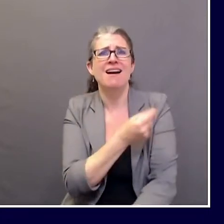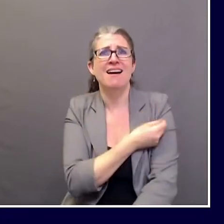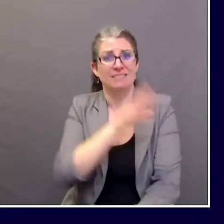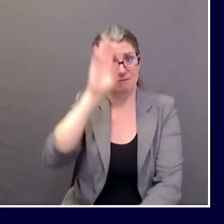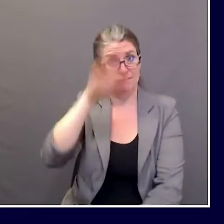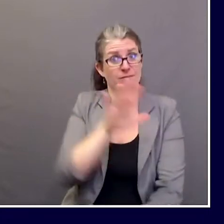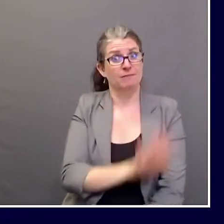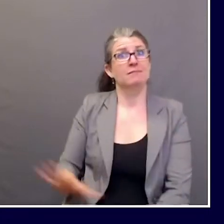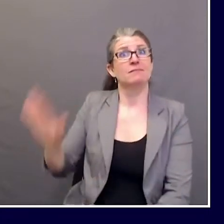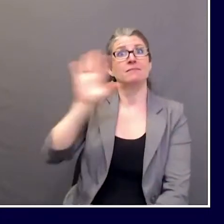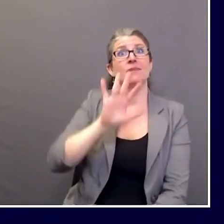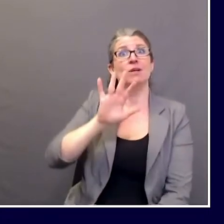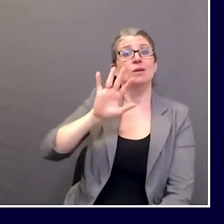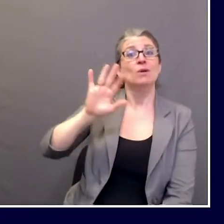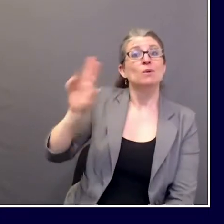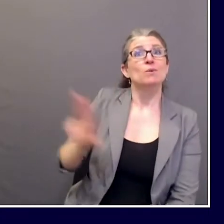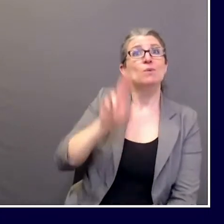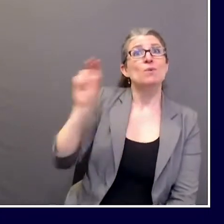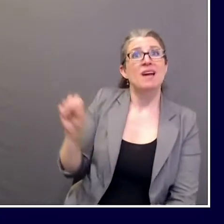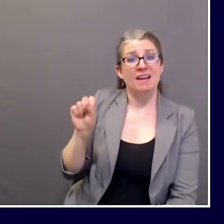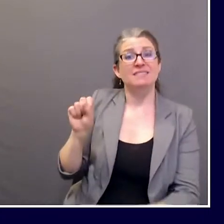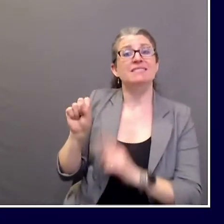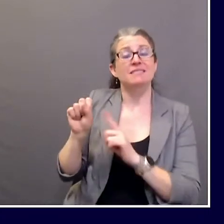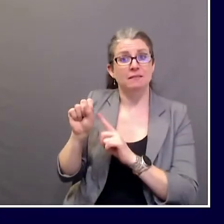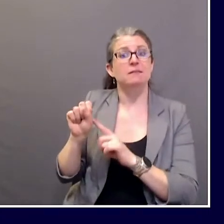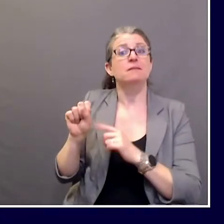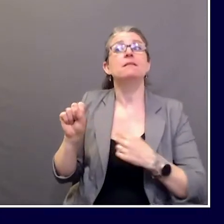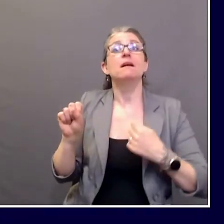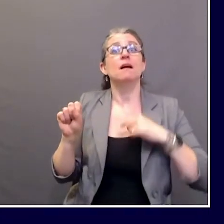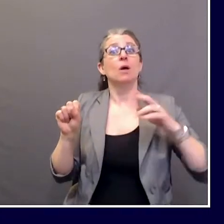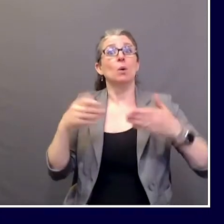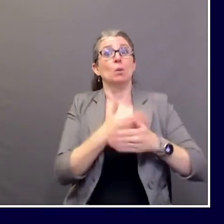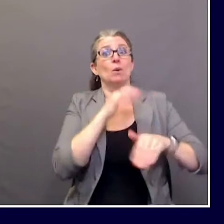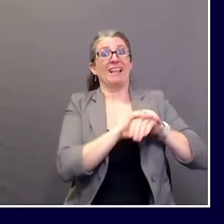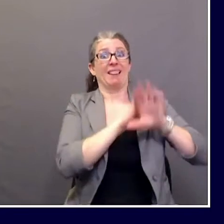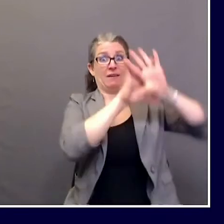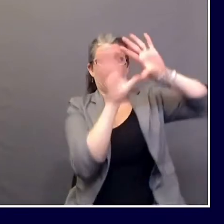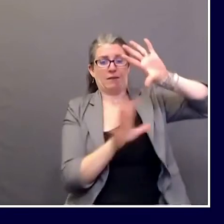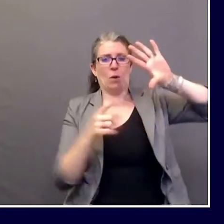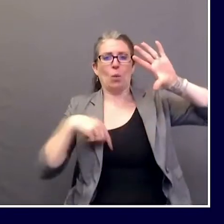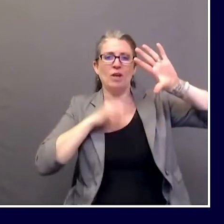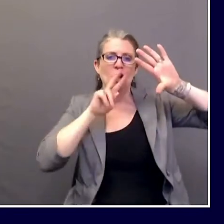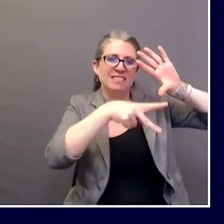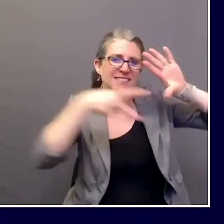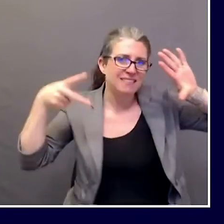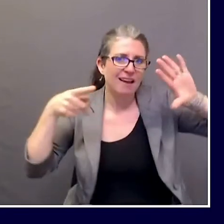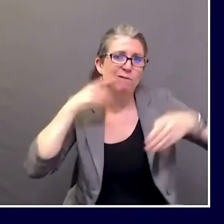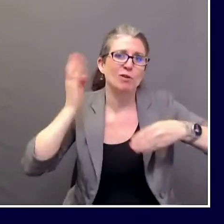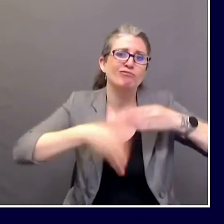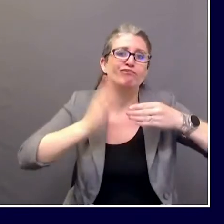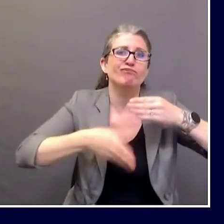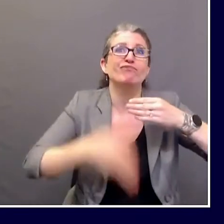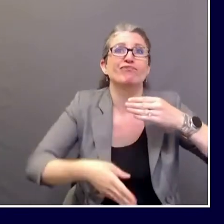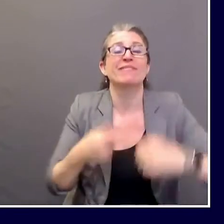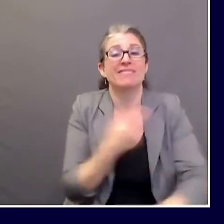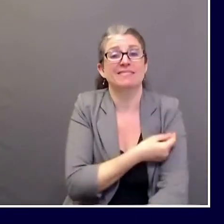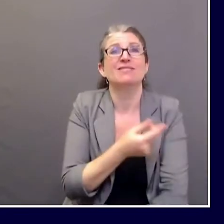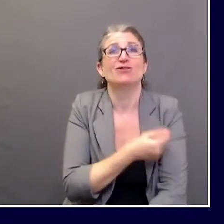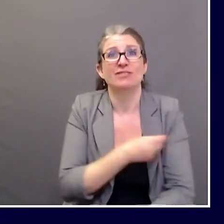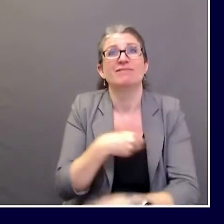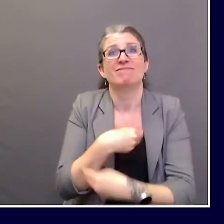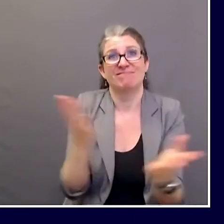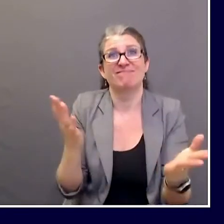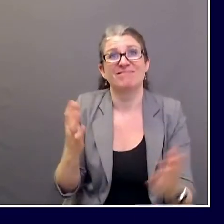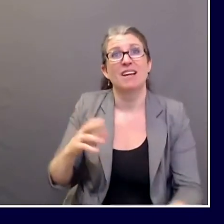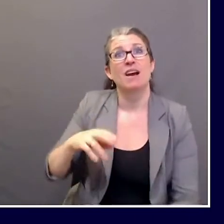New England. So we're very fortunate to have this site, and we're going to do everything we can to keep it going. And thank you, Dr. Shaw and Commissioner Lambrew,